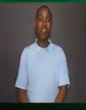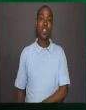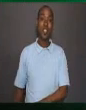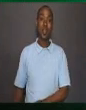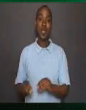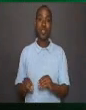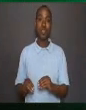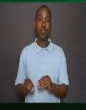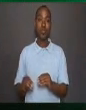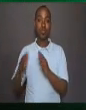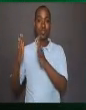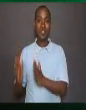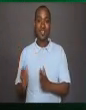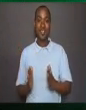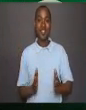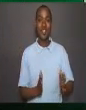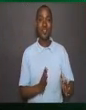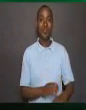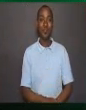Students, let's get ready.